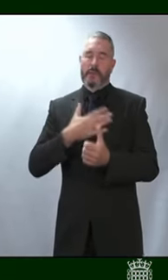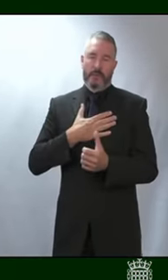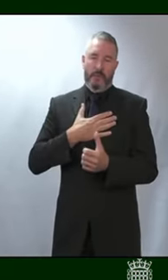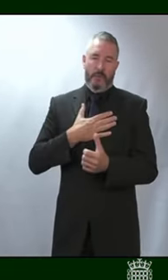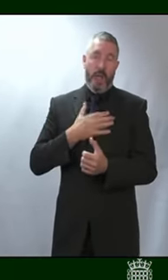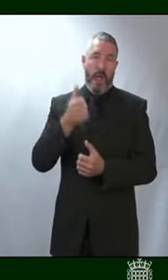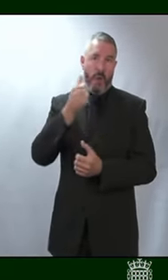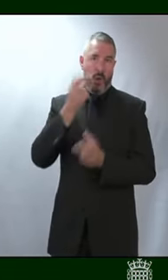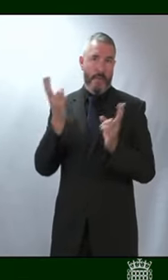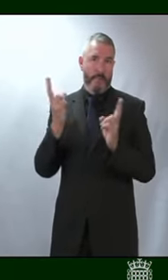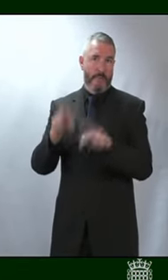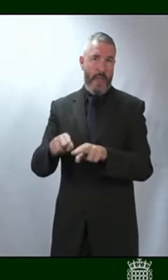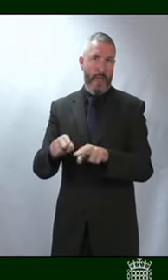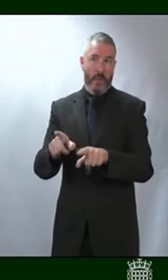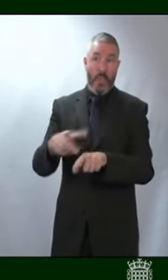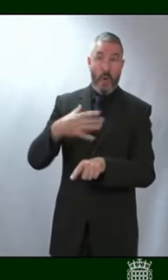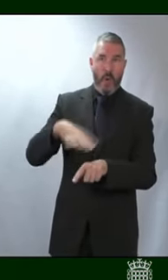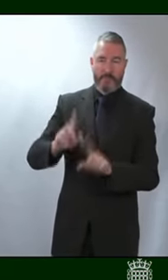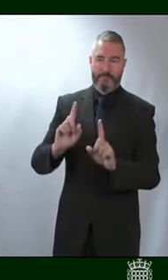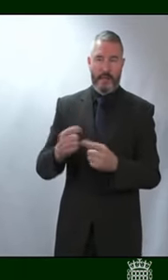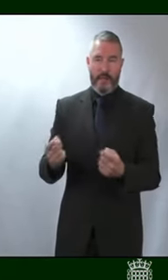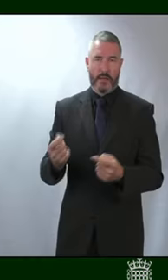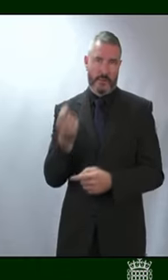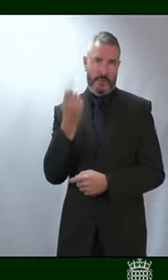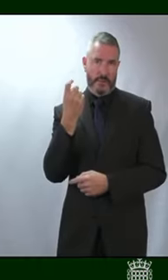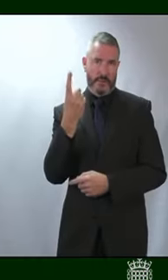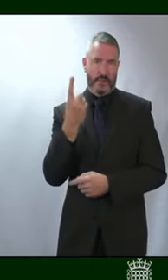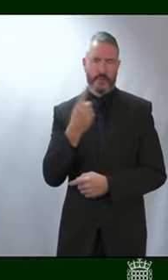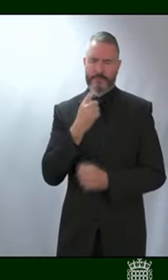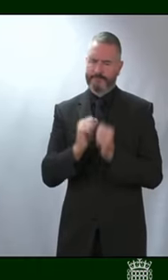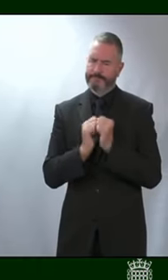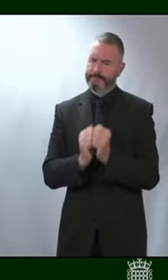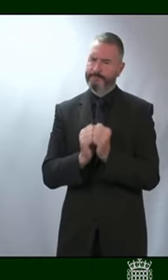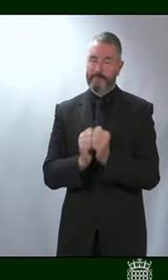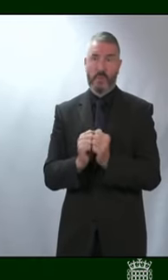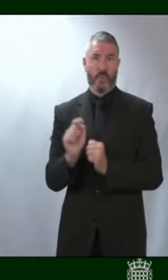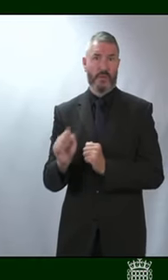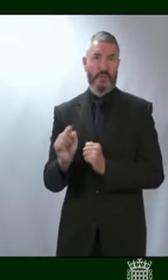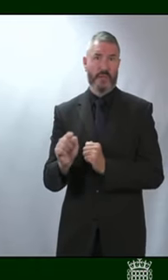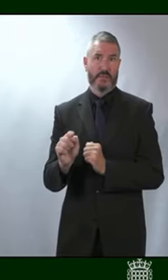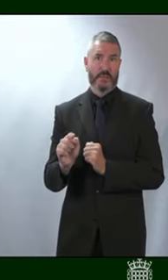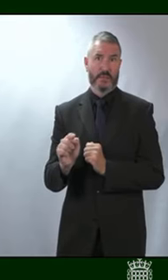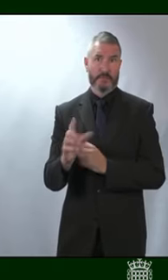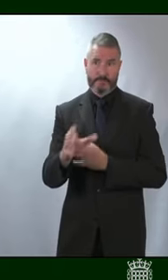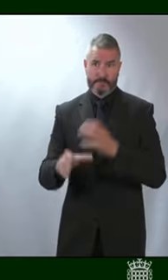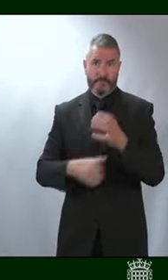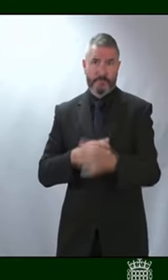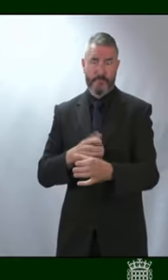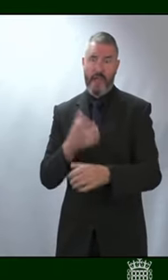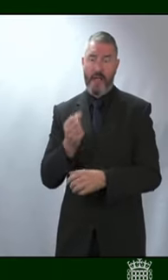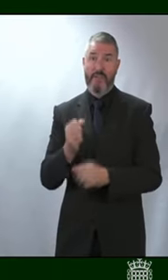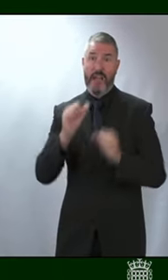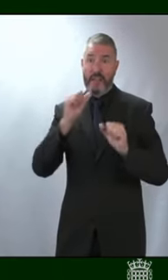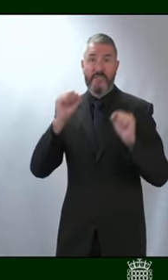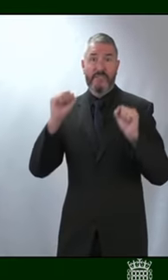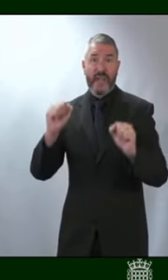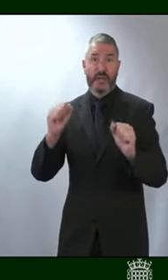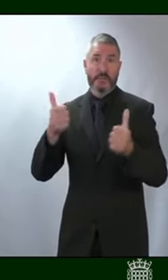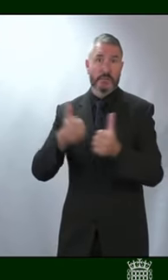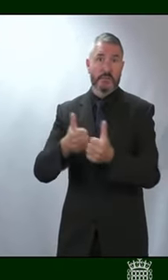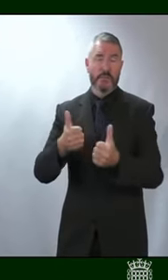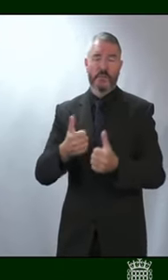to go back in the way that they want to right now, and I totally sympathise with him and with the fans. And I